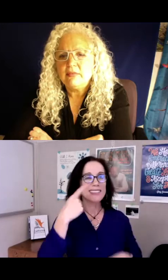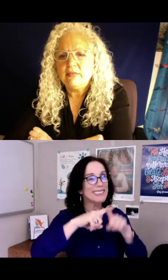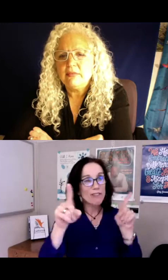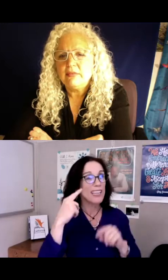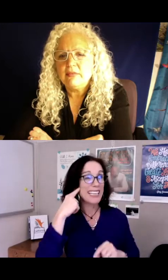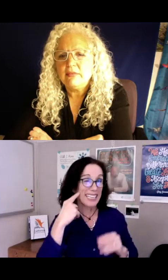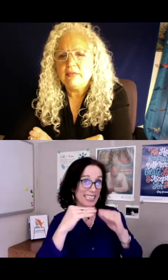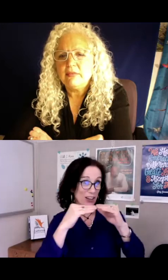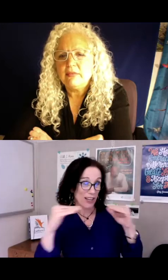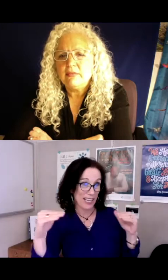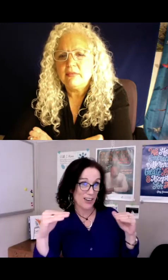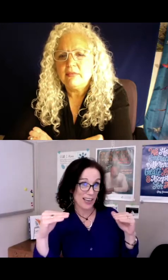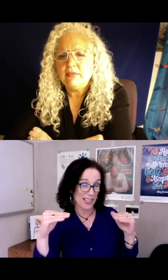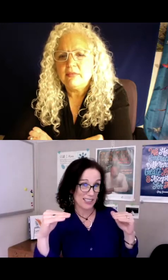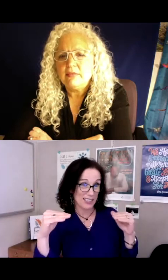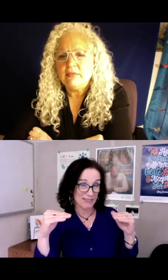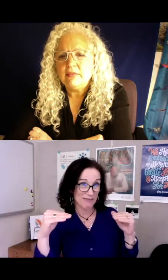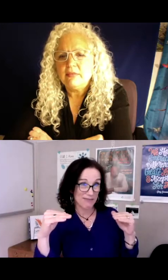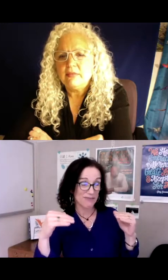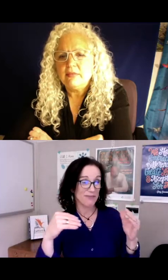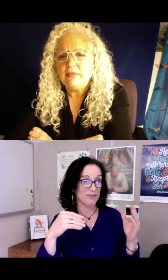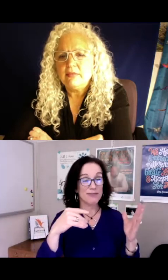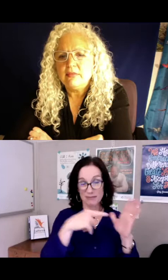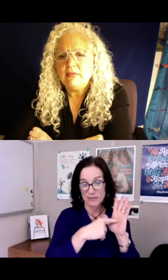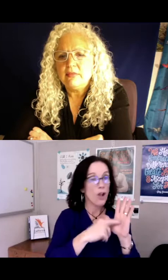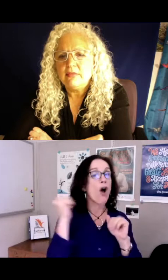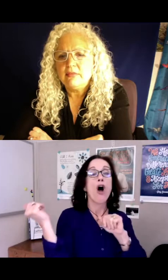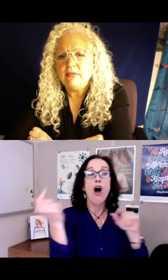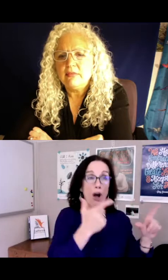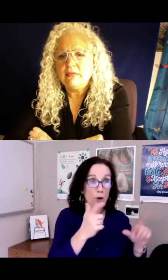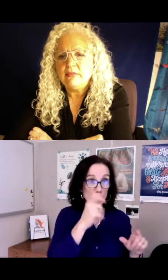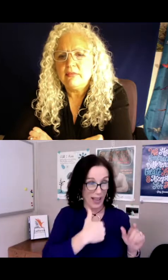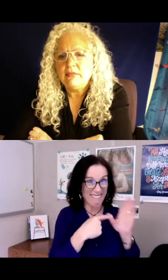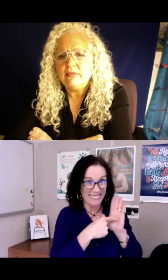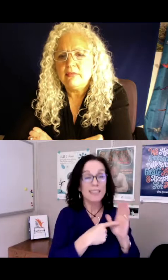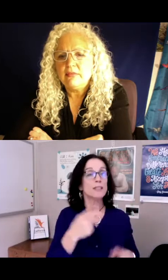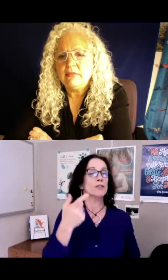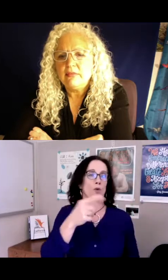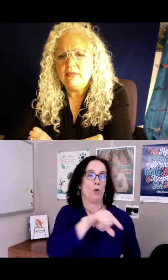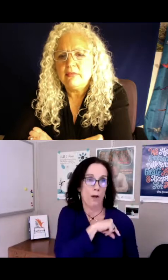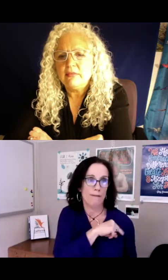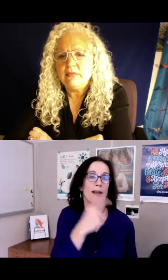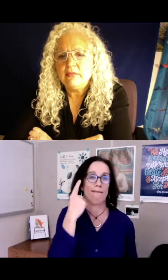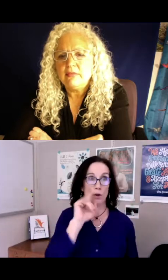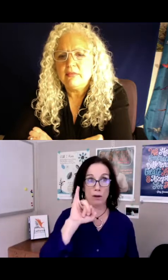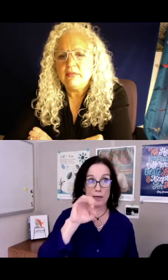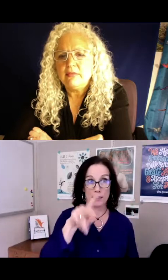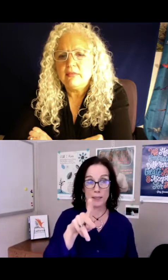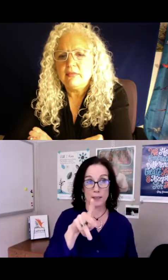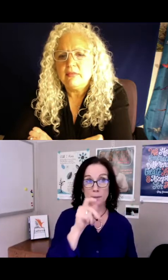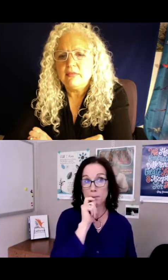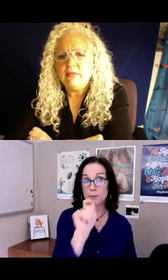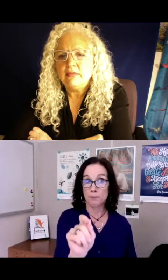the audiograms, the different hearing levels, the decibel loss, anybody